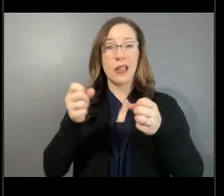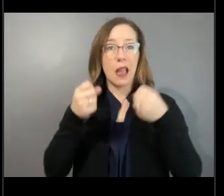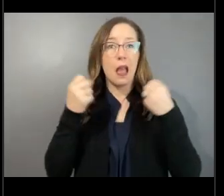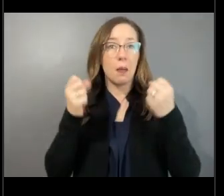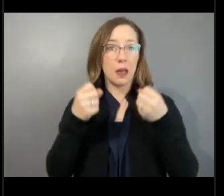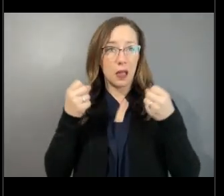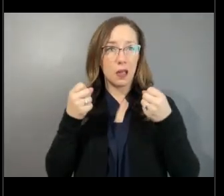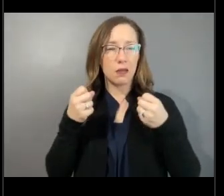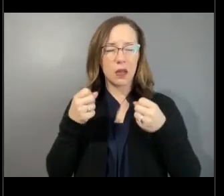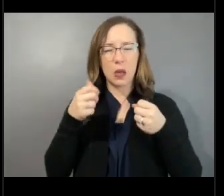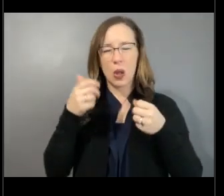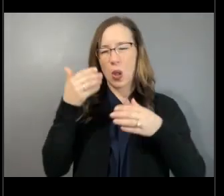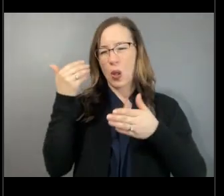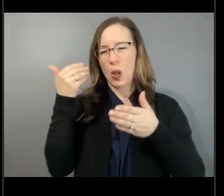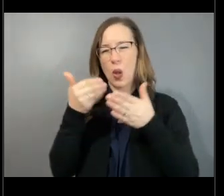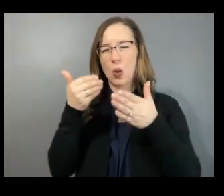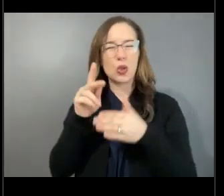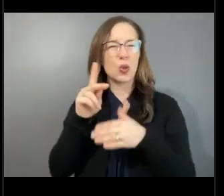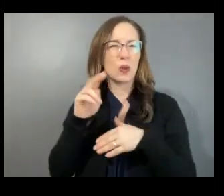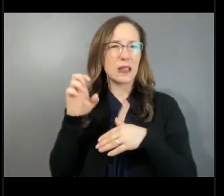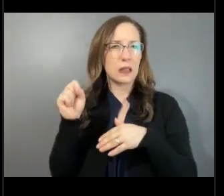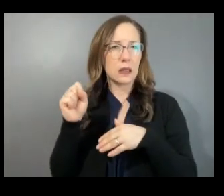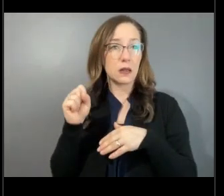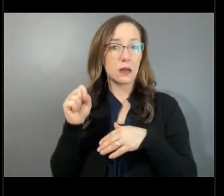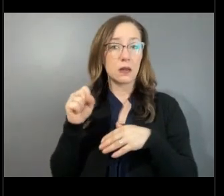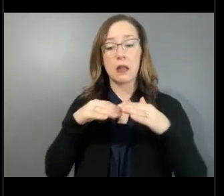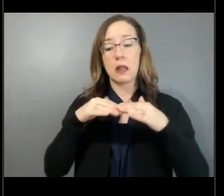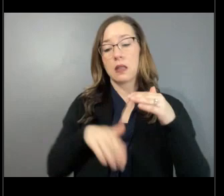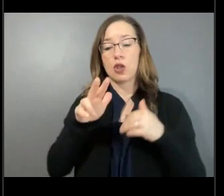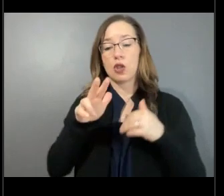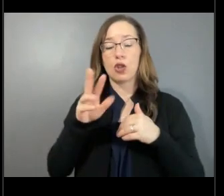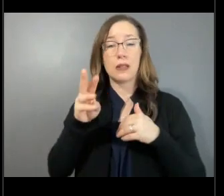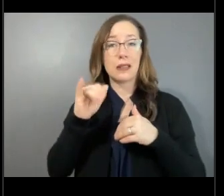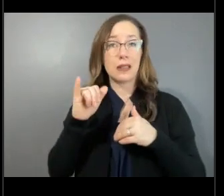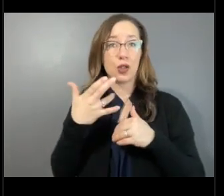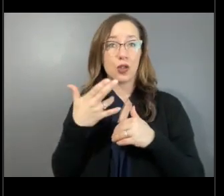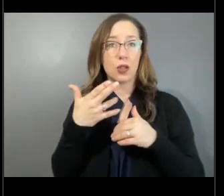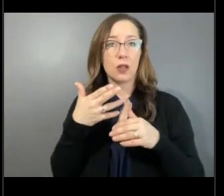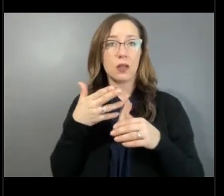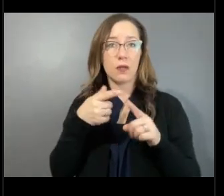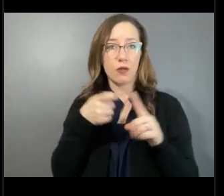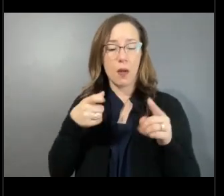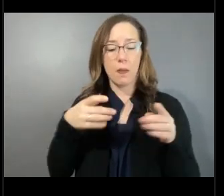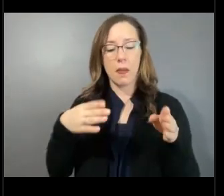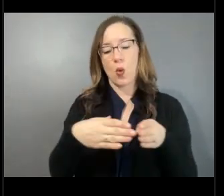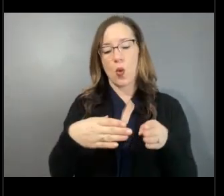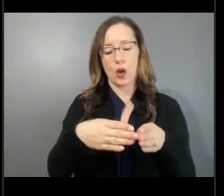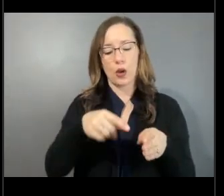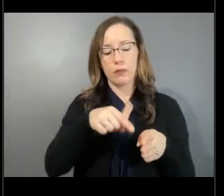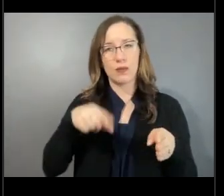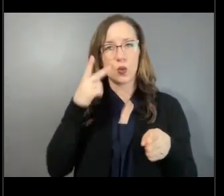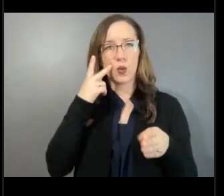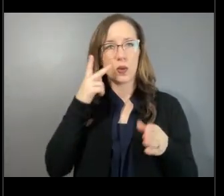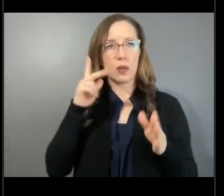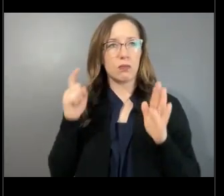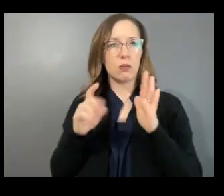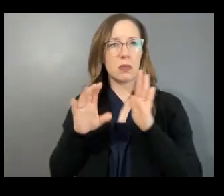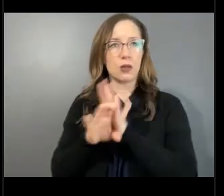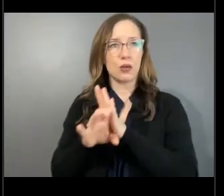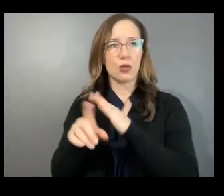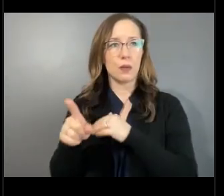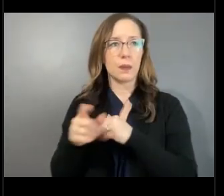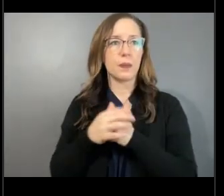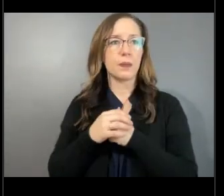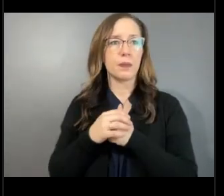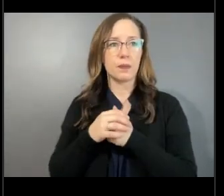space and less than 36 inches from the corner. And you can see that in the picture on your screen. Now,